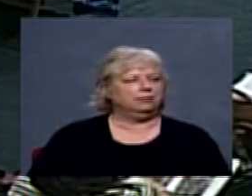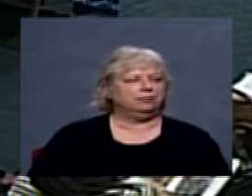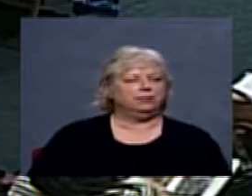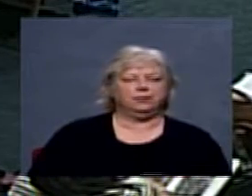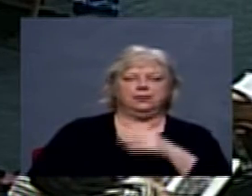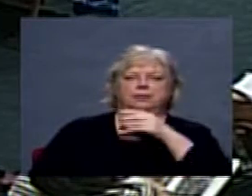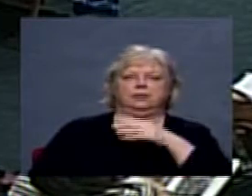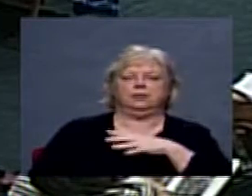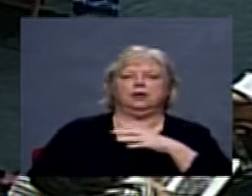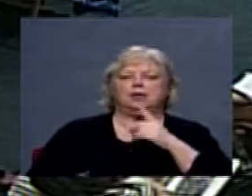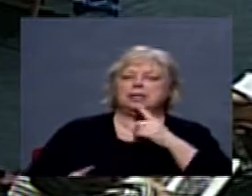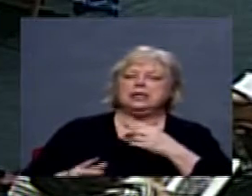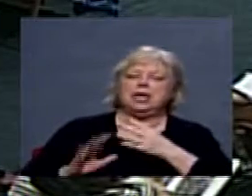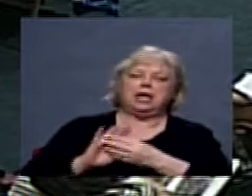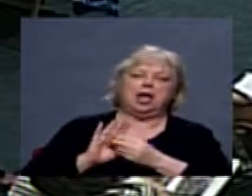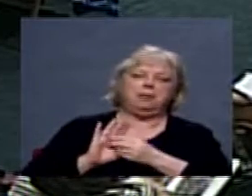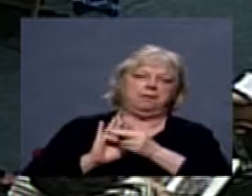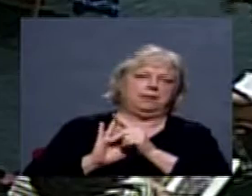Okay, thank you.